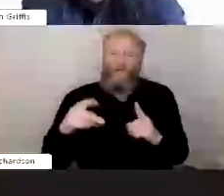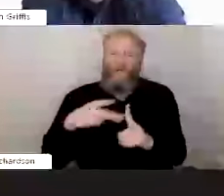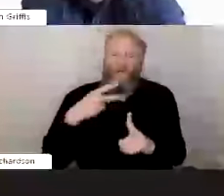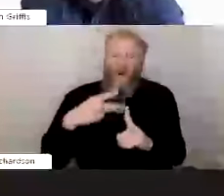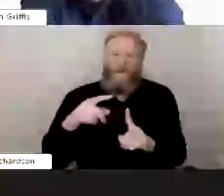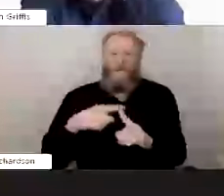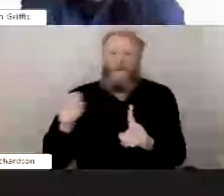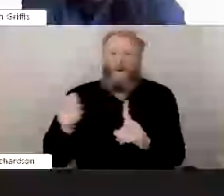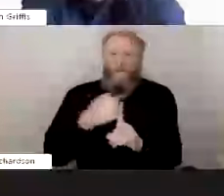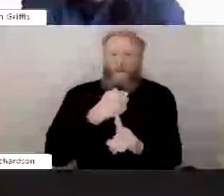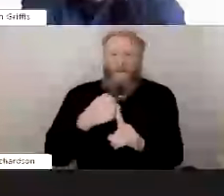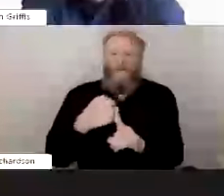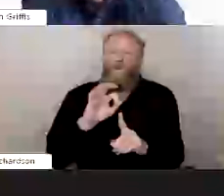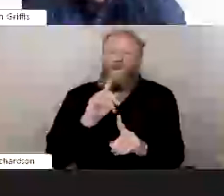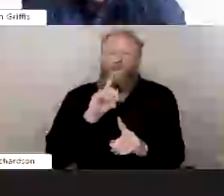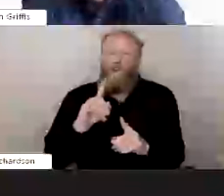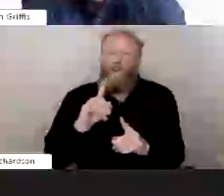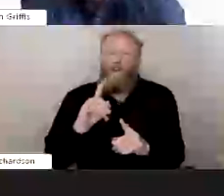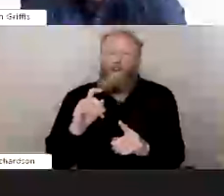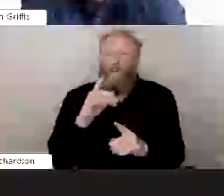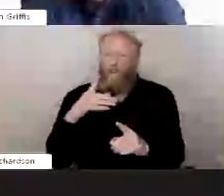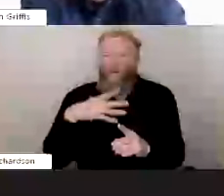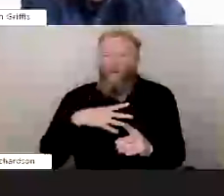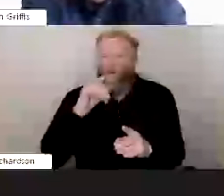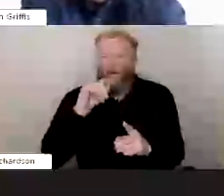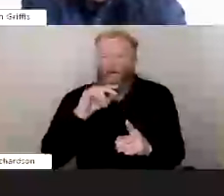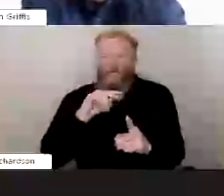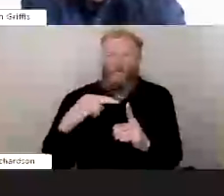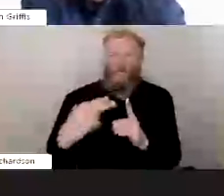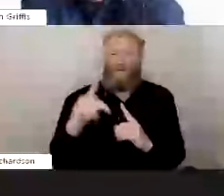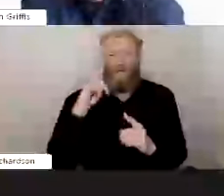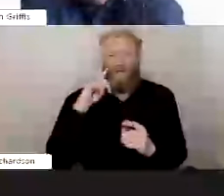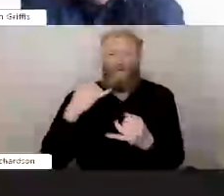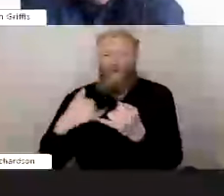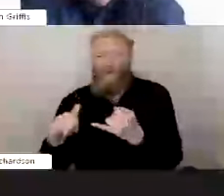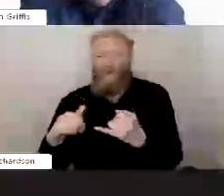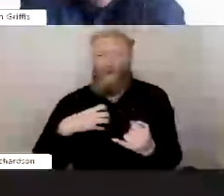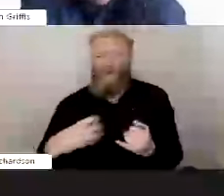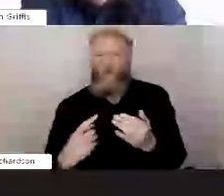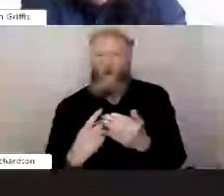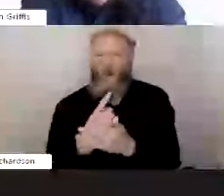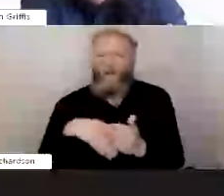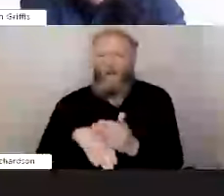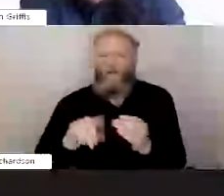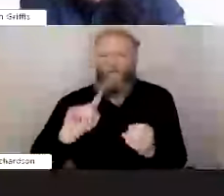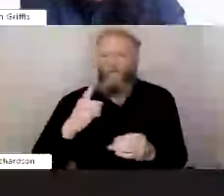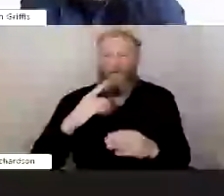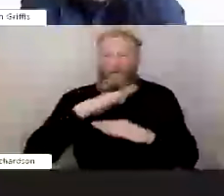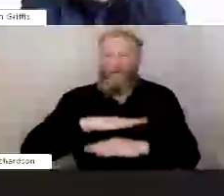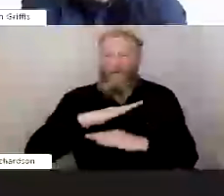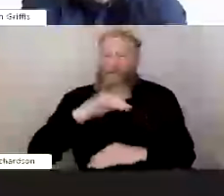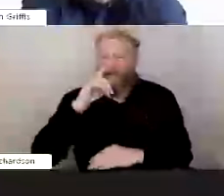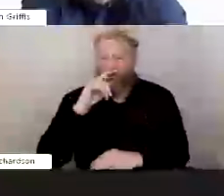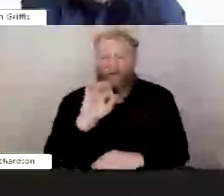it's more or worse or more prevalent in First Nations community, because that's not true. But where it is an issue,